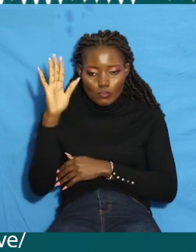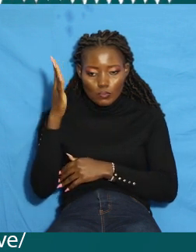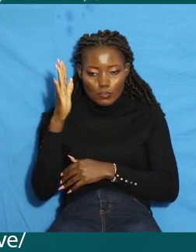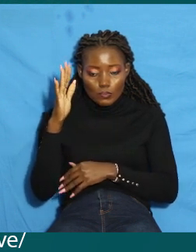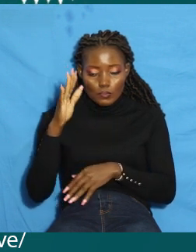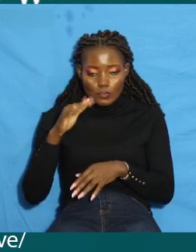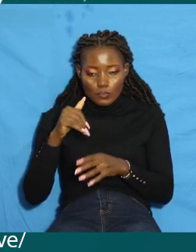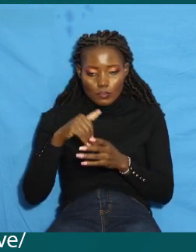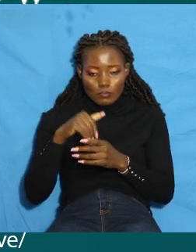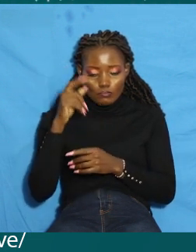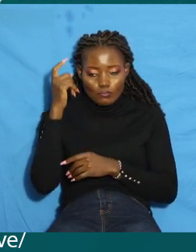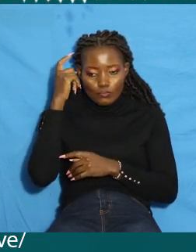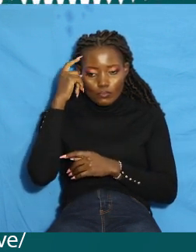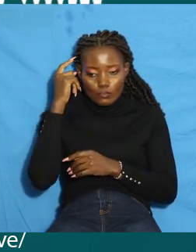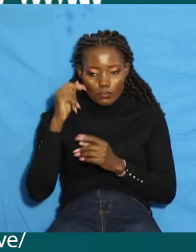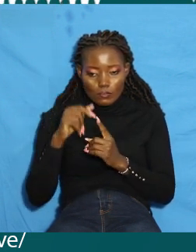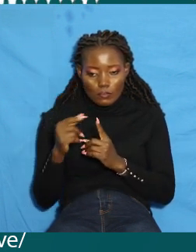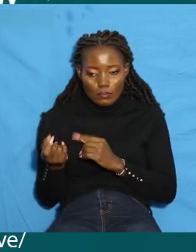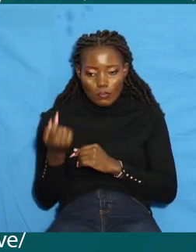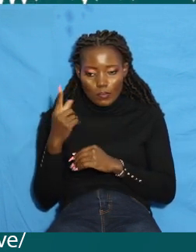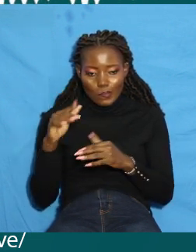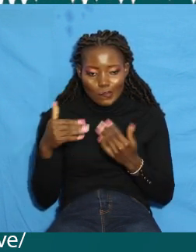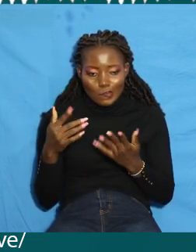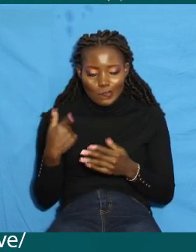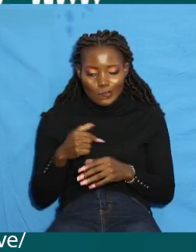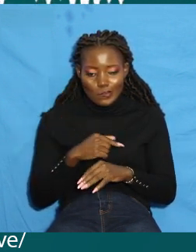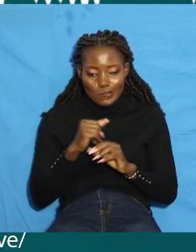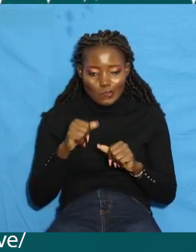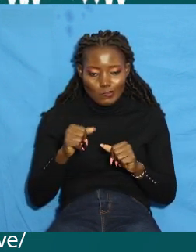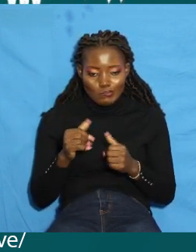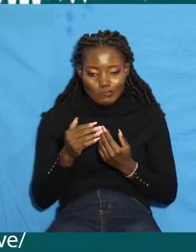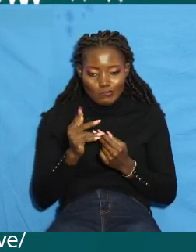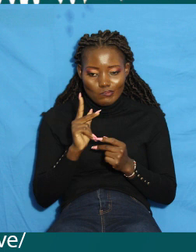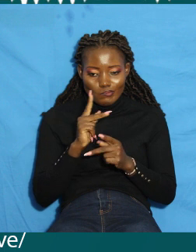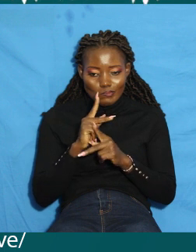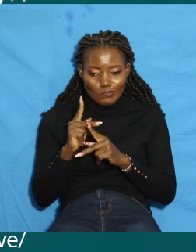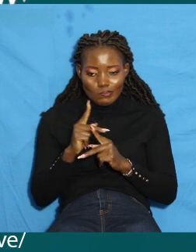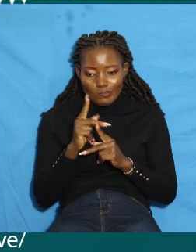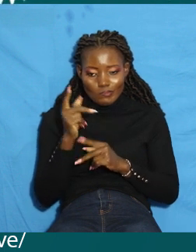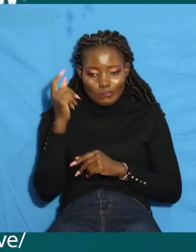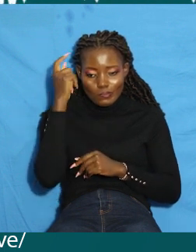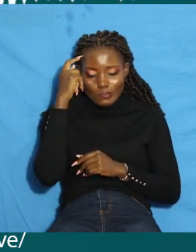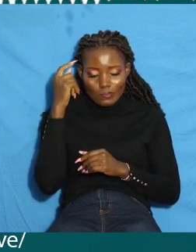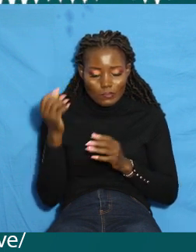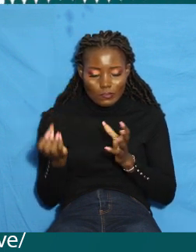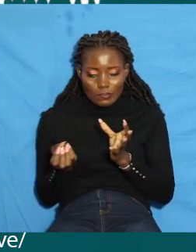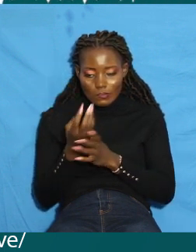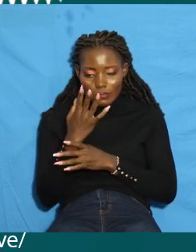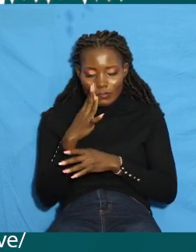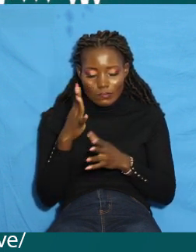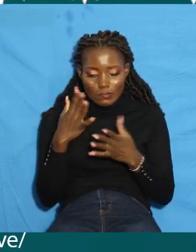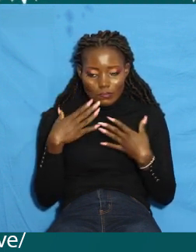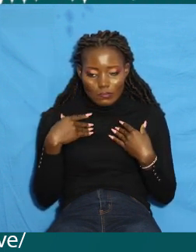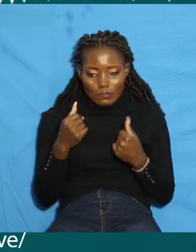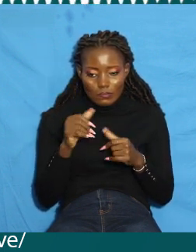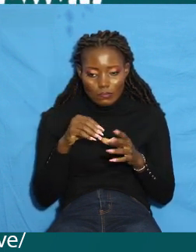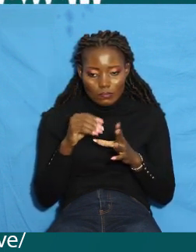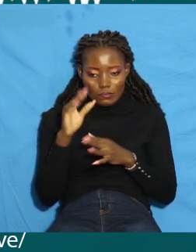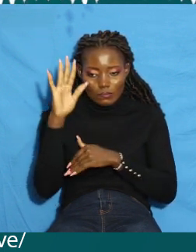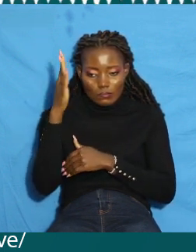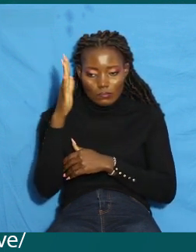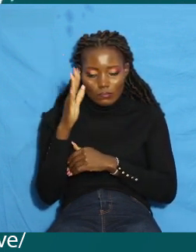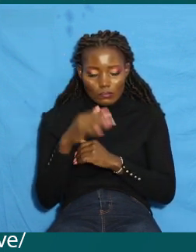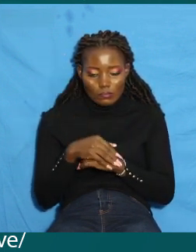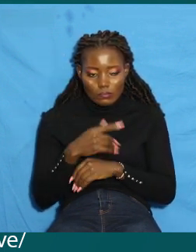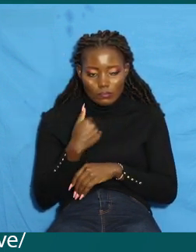mind to understand how we can take care of our mind to grow as a healthy tree. So